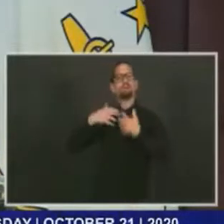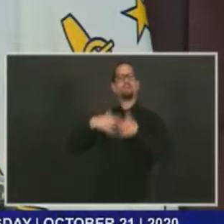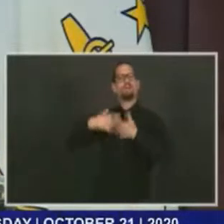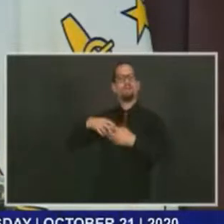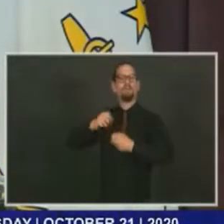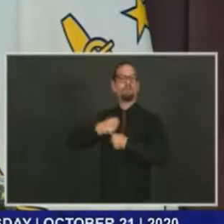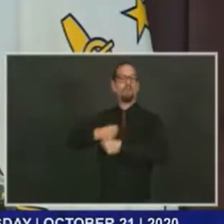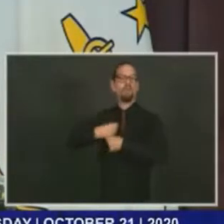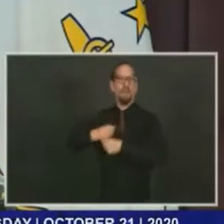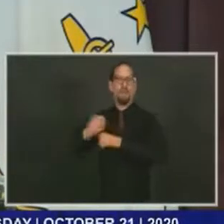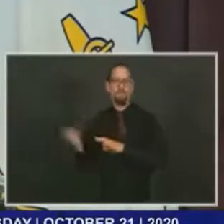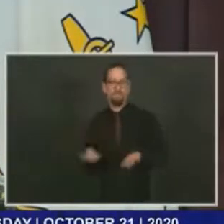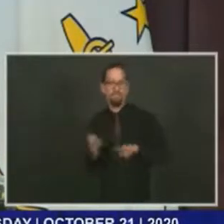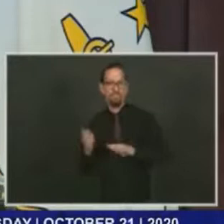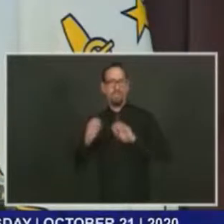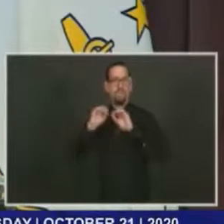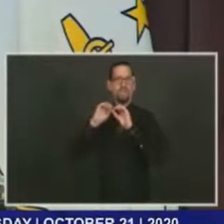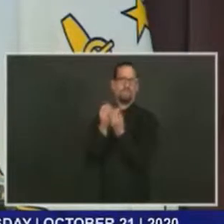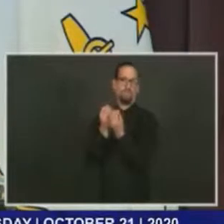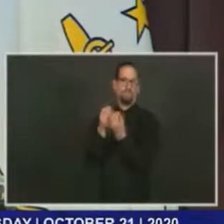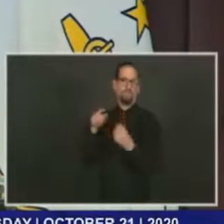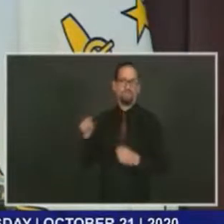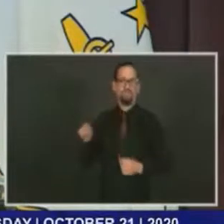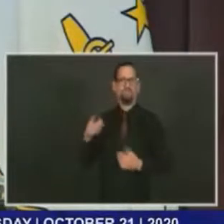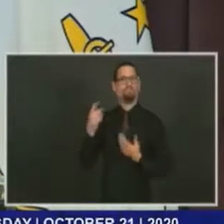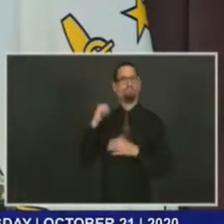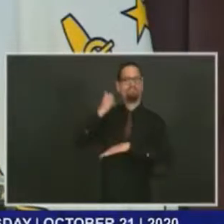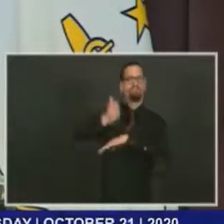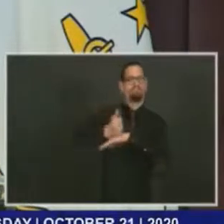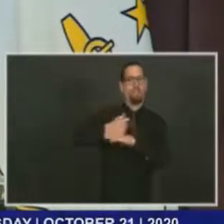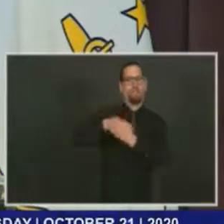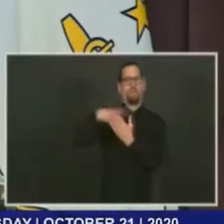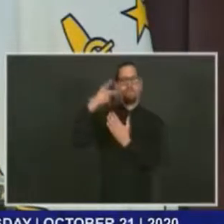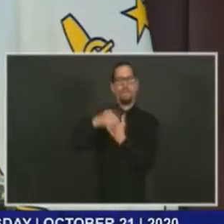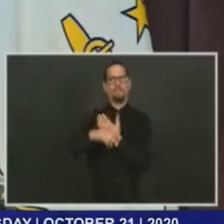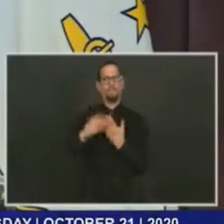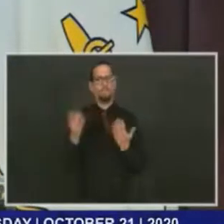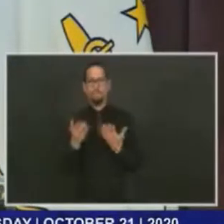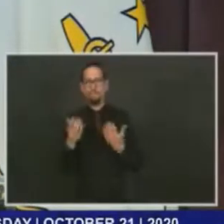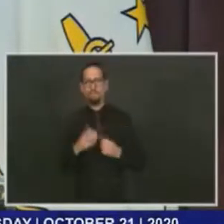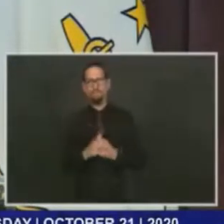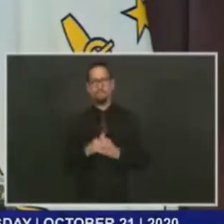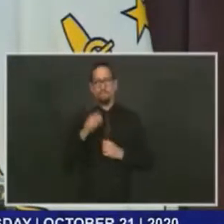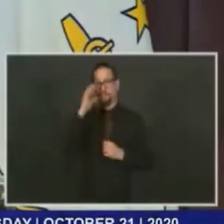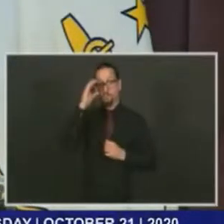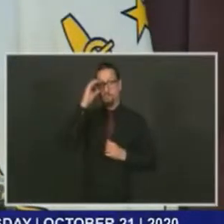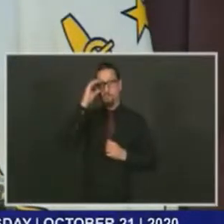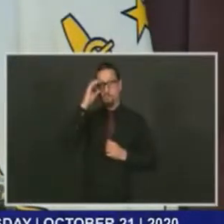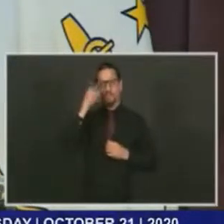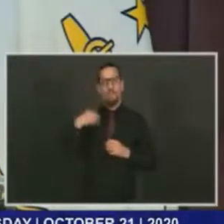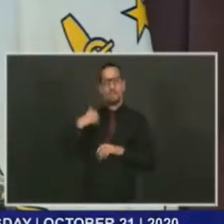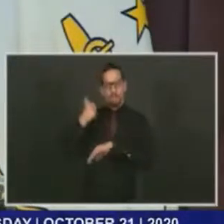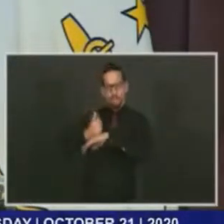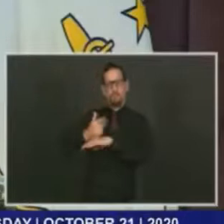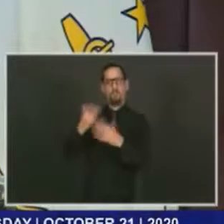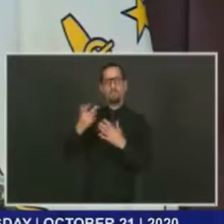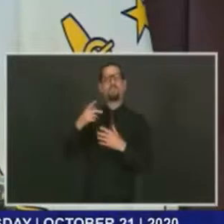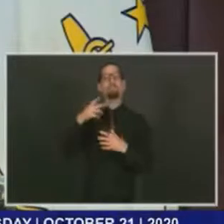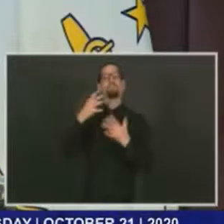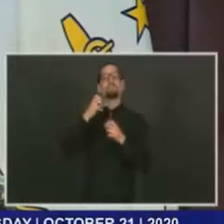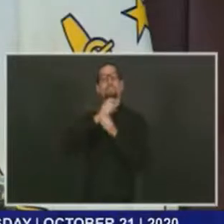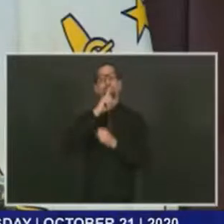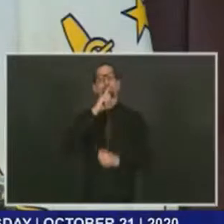manufacturing auditor program where a point person at each manufacturer audits their own